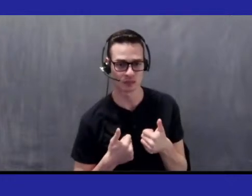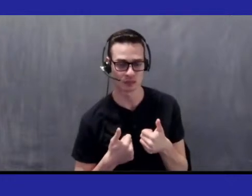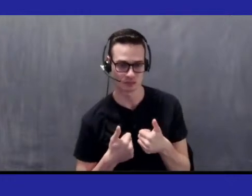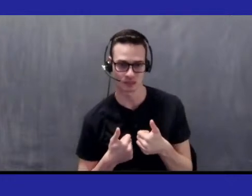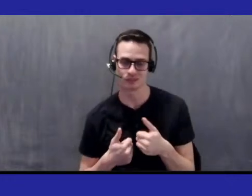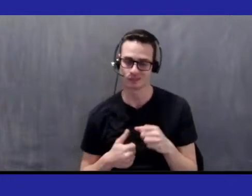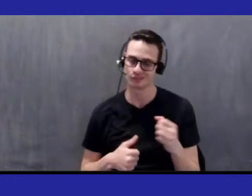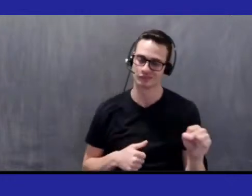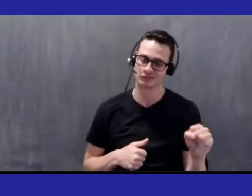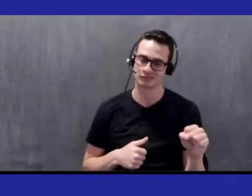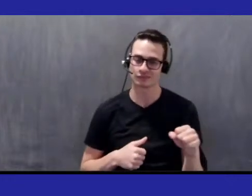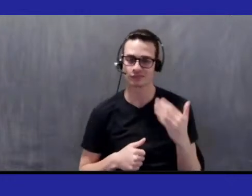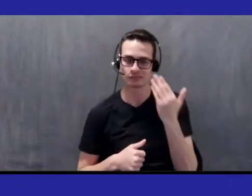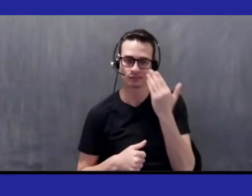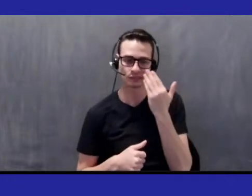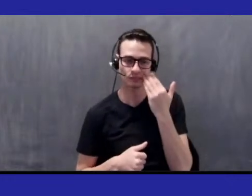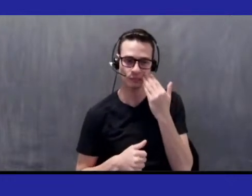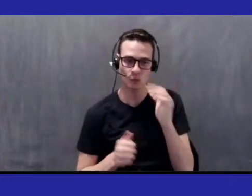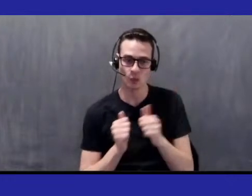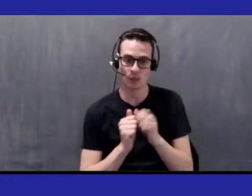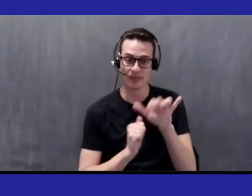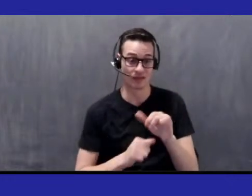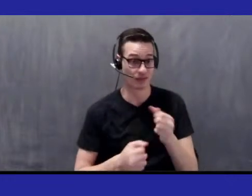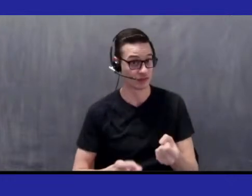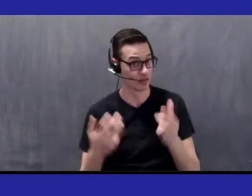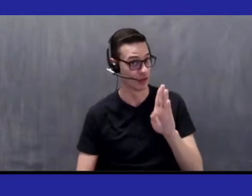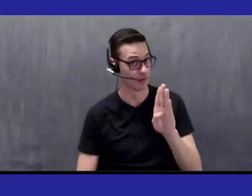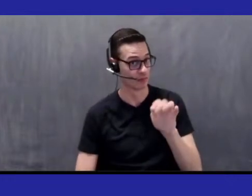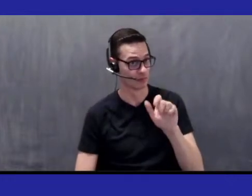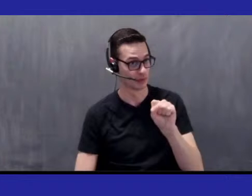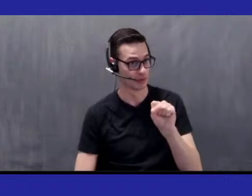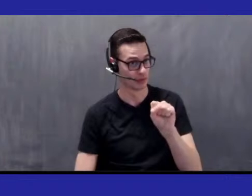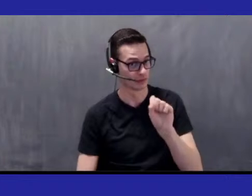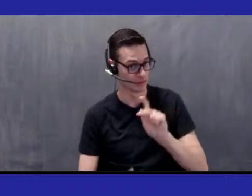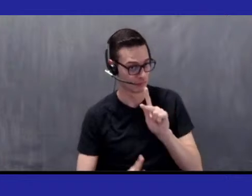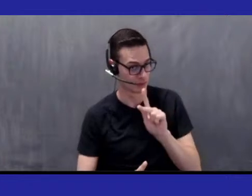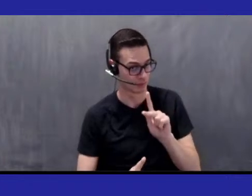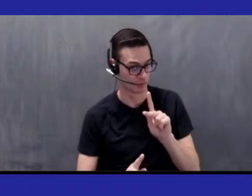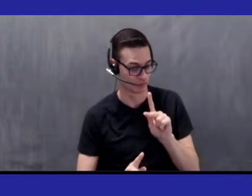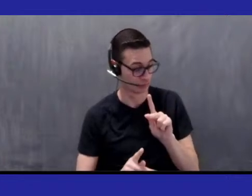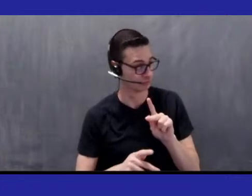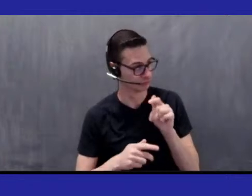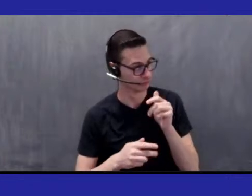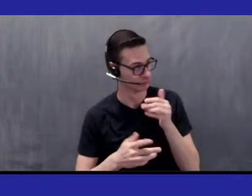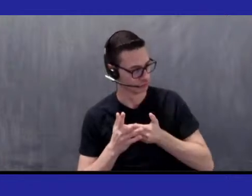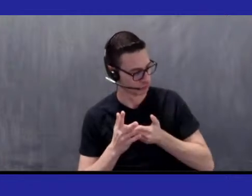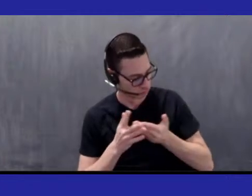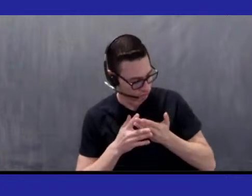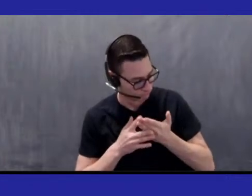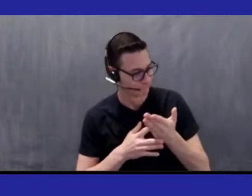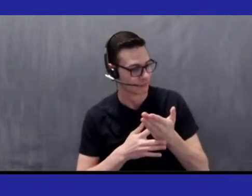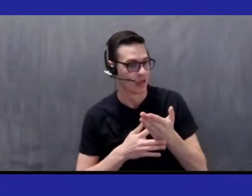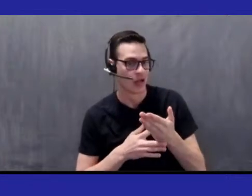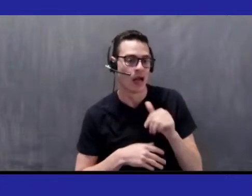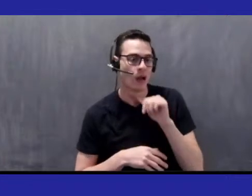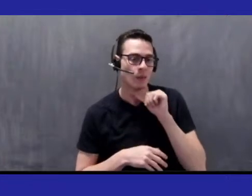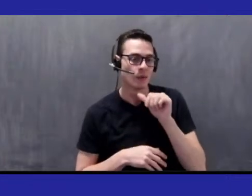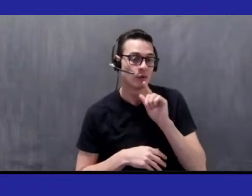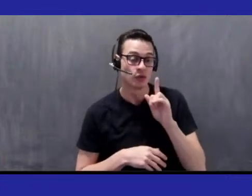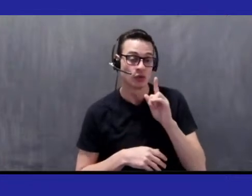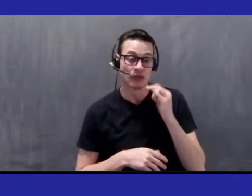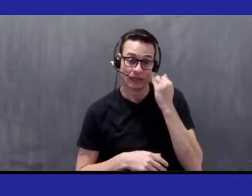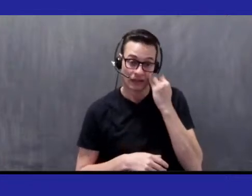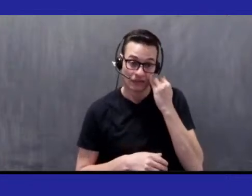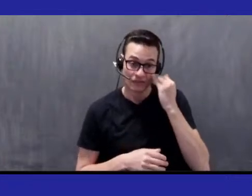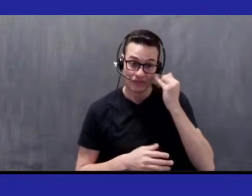and I know with that comes a lot of biases that people have to deal with. And I don't know if the provider has inherent biases